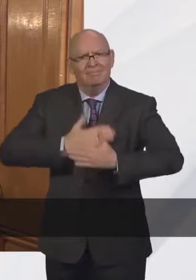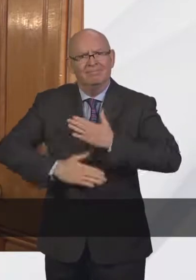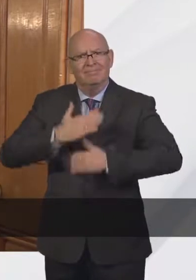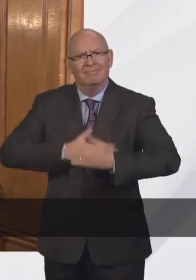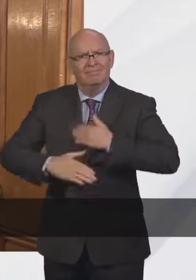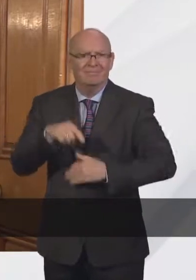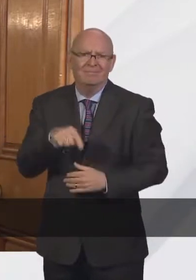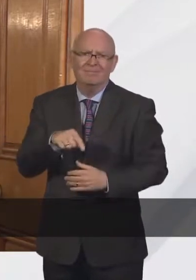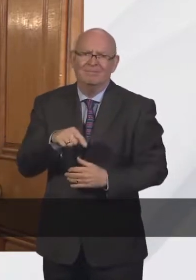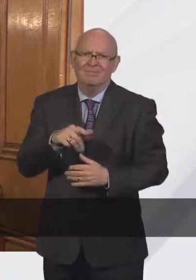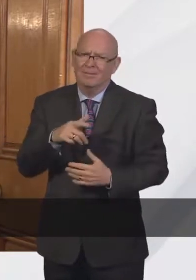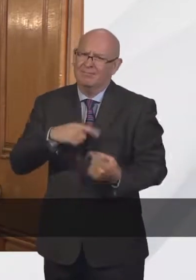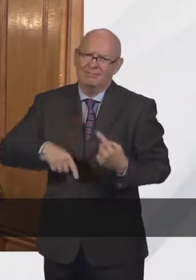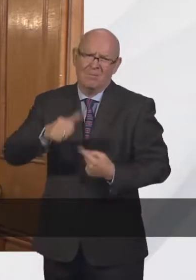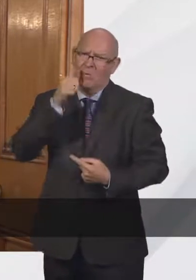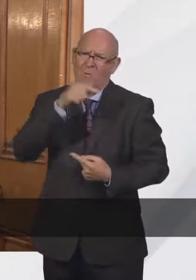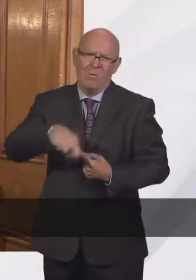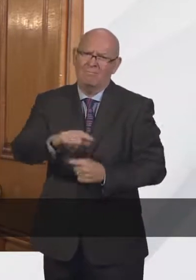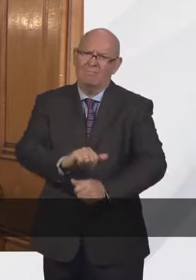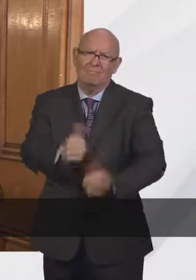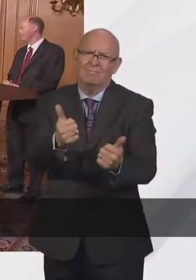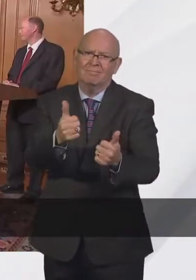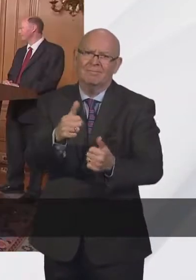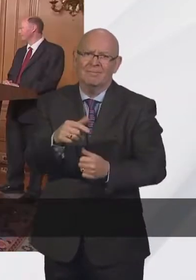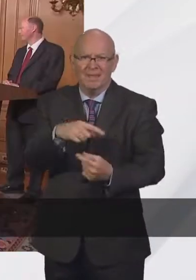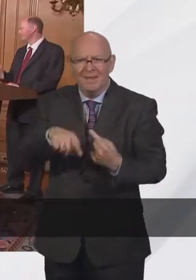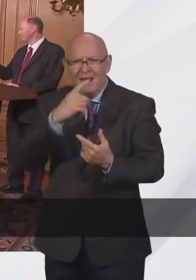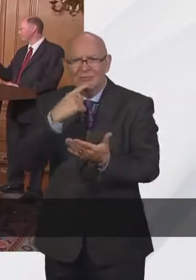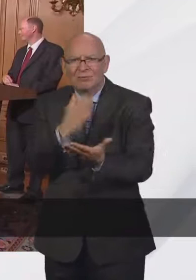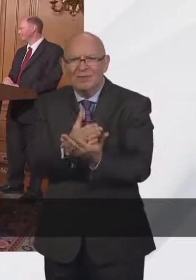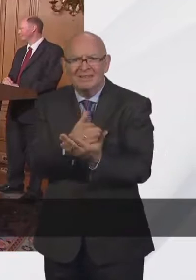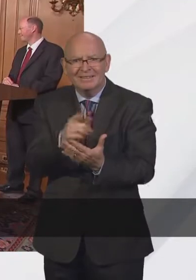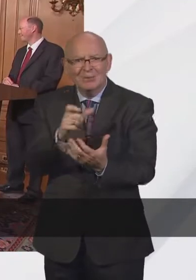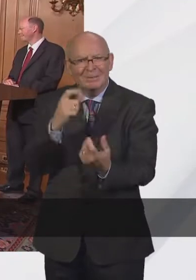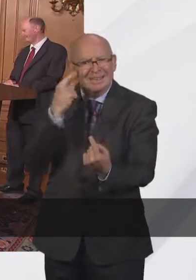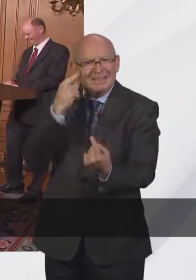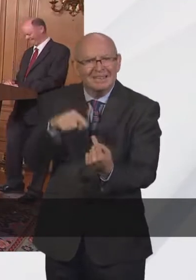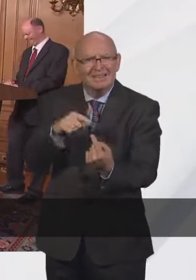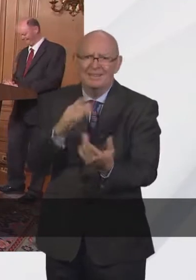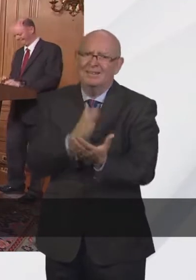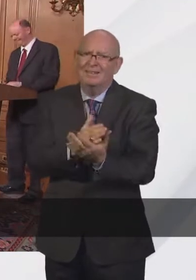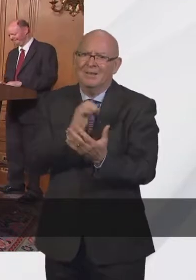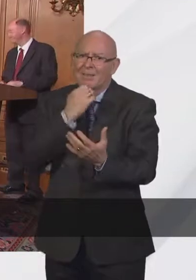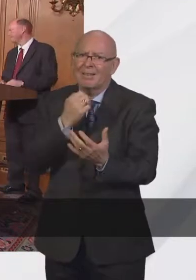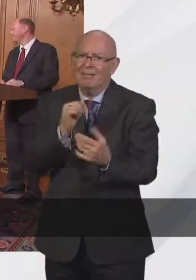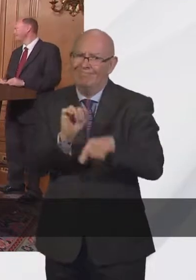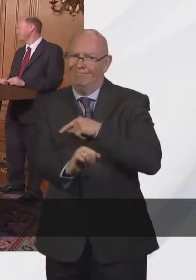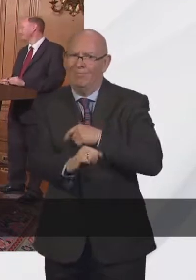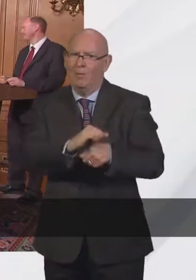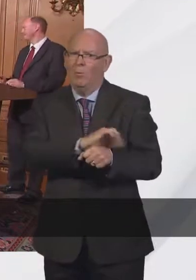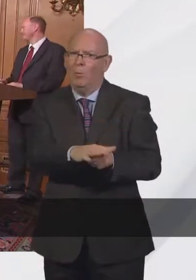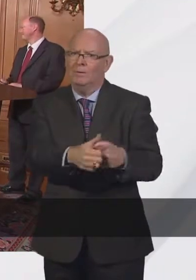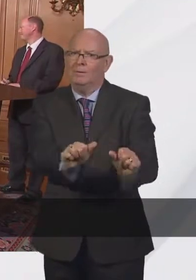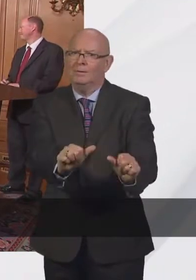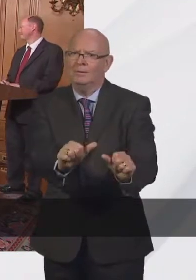once and for all. I'll now hand over to Chris. No, to Patrick. Sorry, to Patrick. First